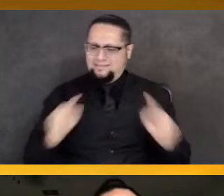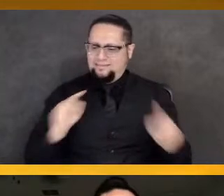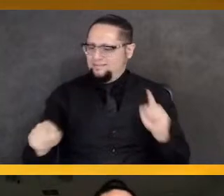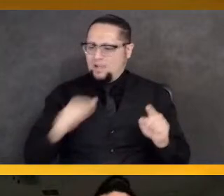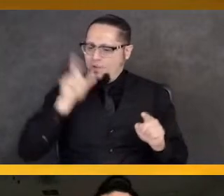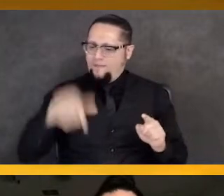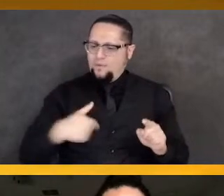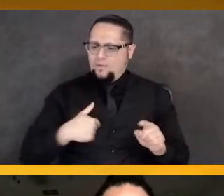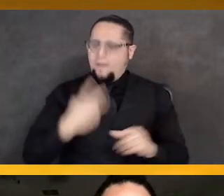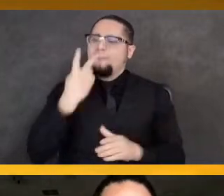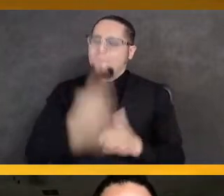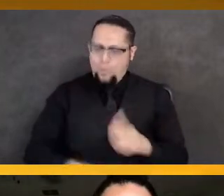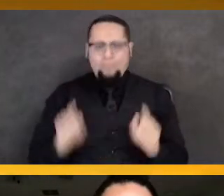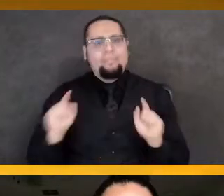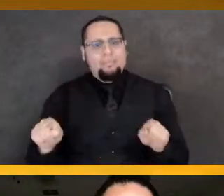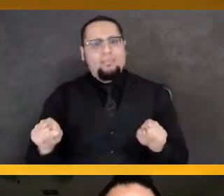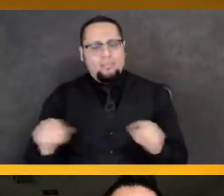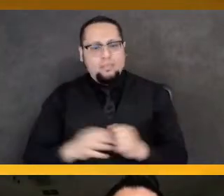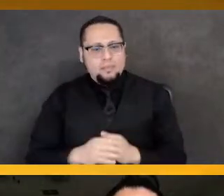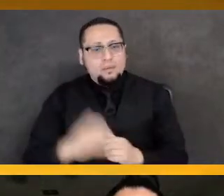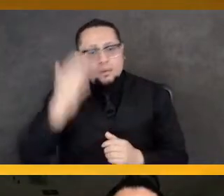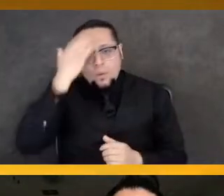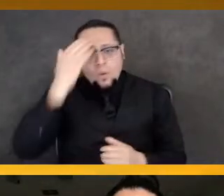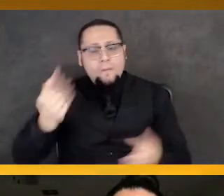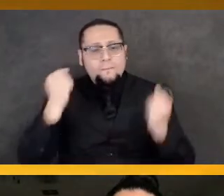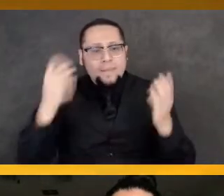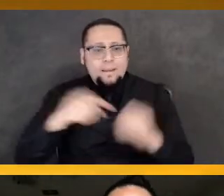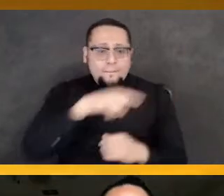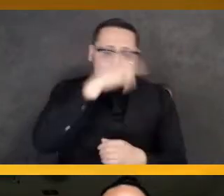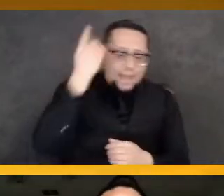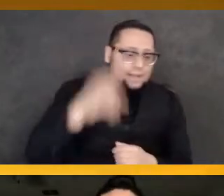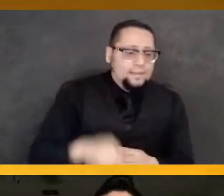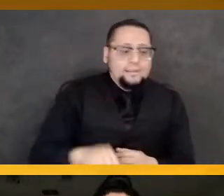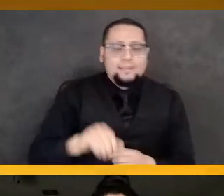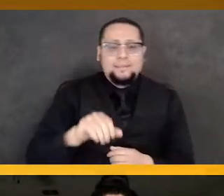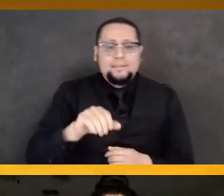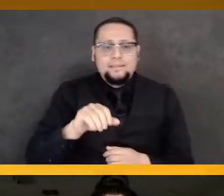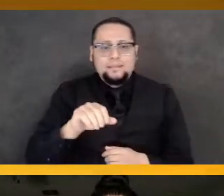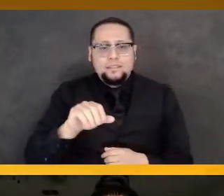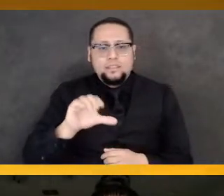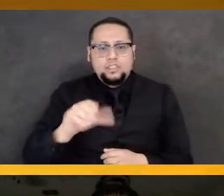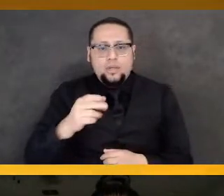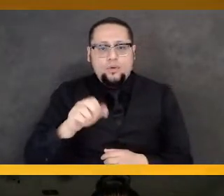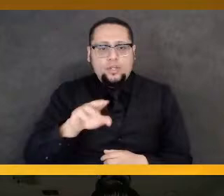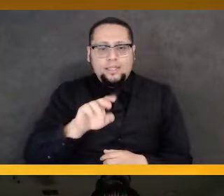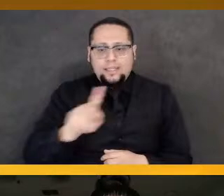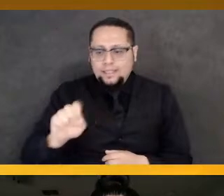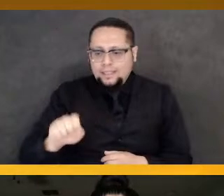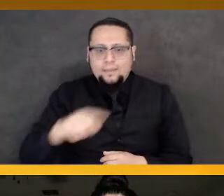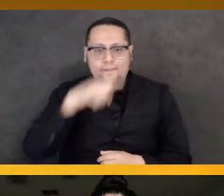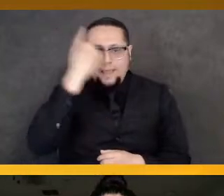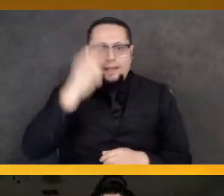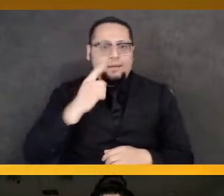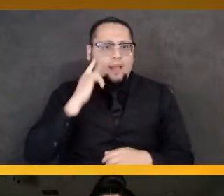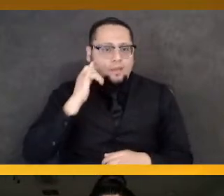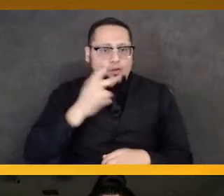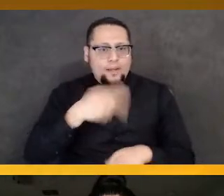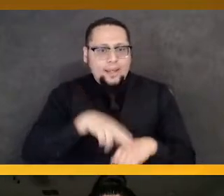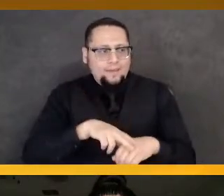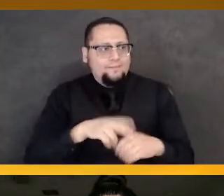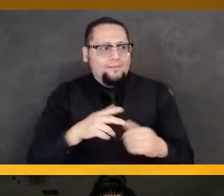Indigenous when many cultures such as Black Seminole, Black Cherokee, Black California Native, they are